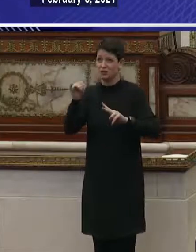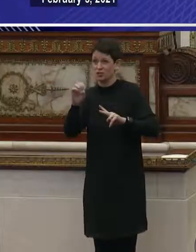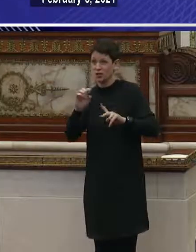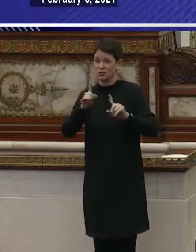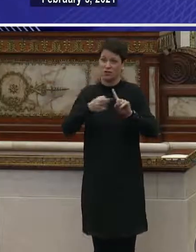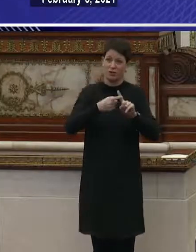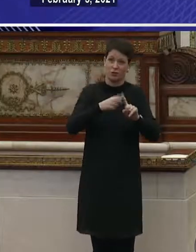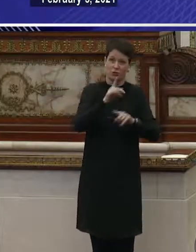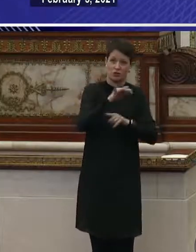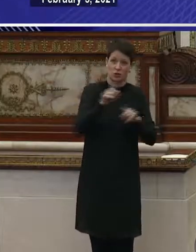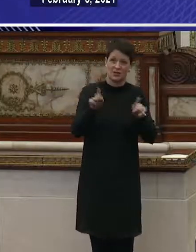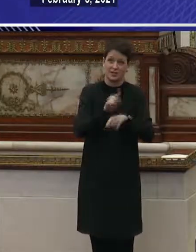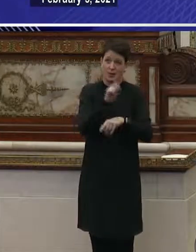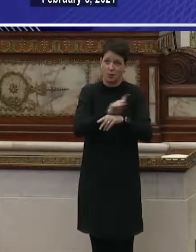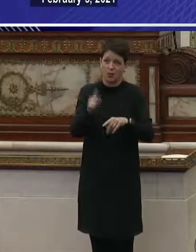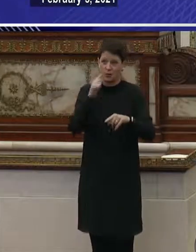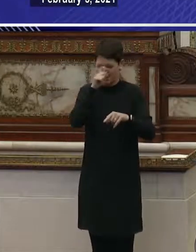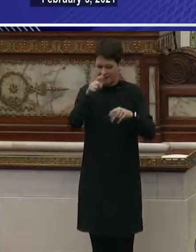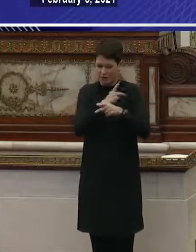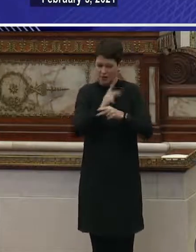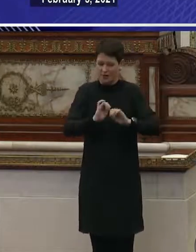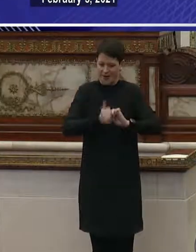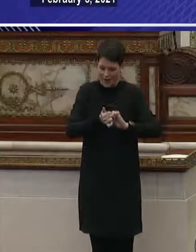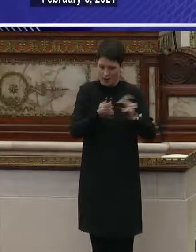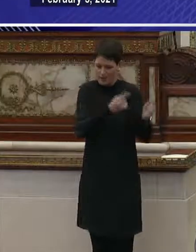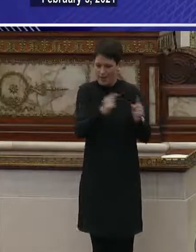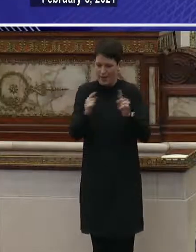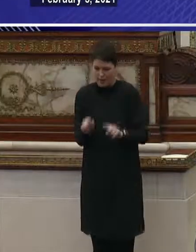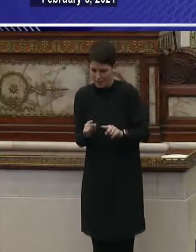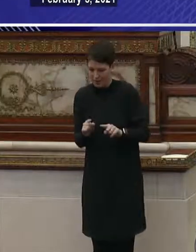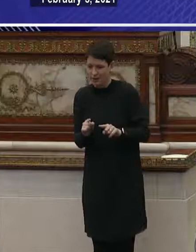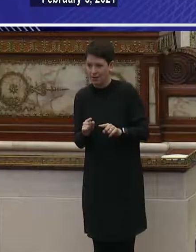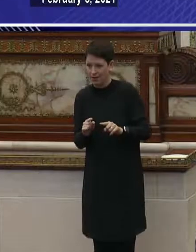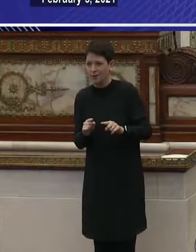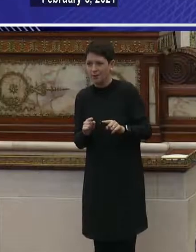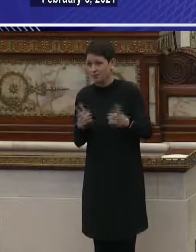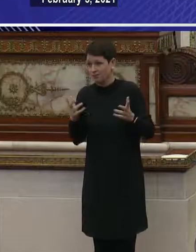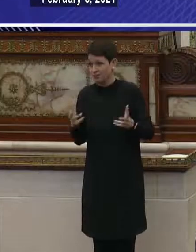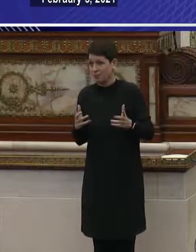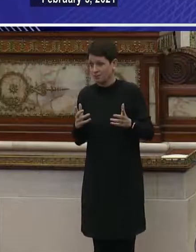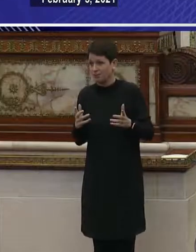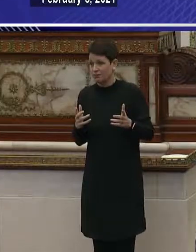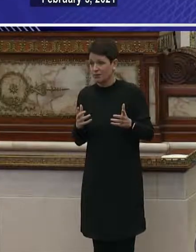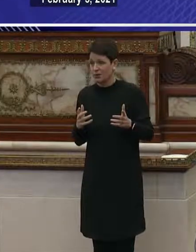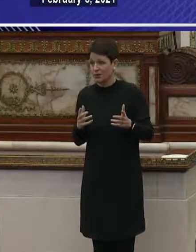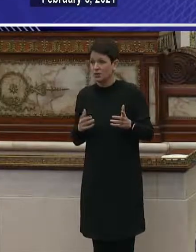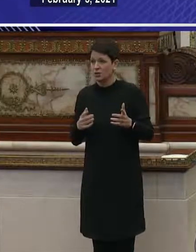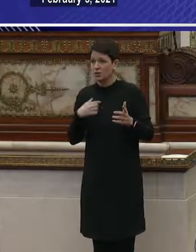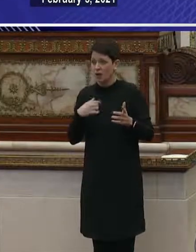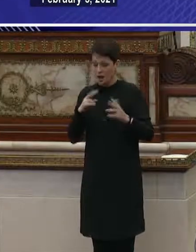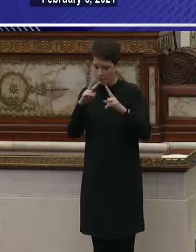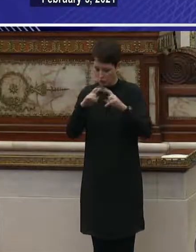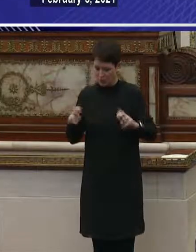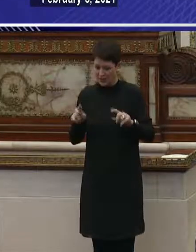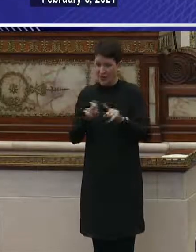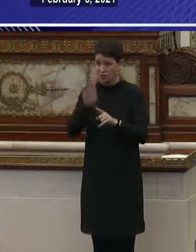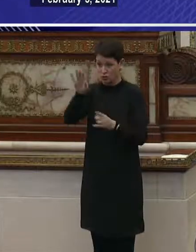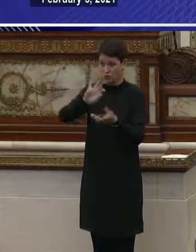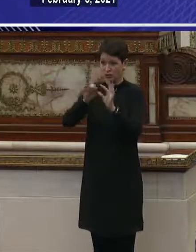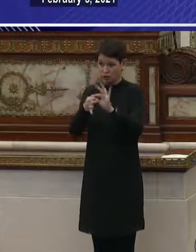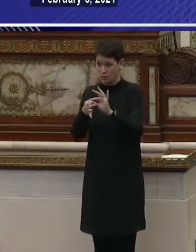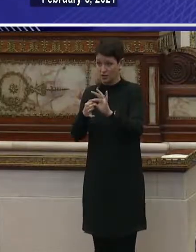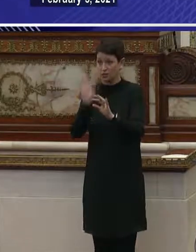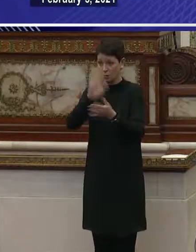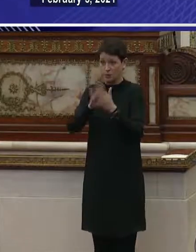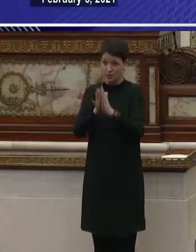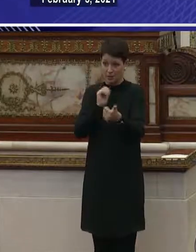in the same week. We're going to have to figure out how to do that." And so, I mean, so I'm just reading it as is your interpretation that this will be